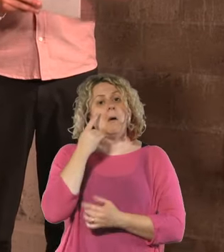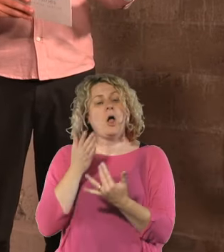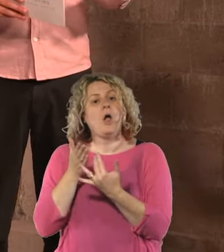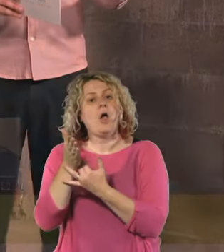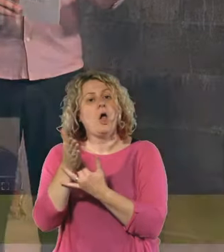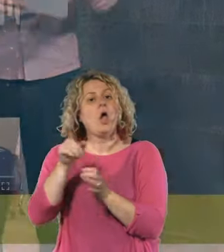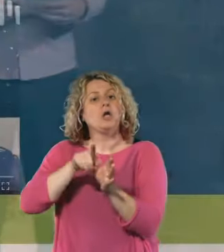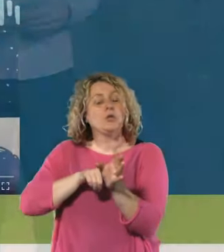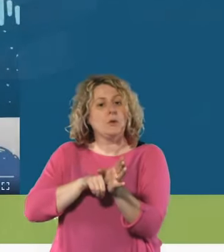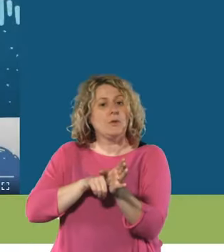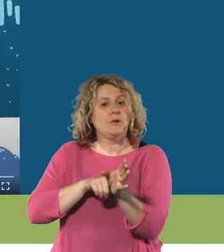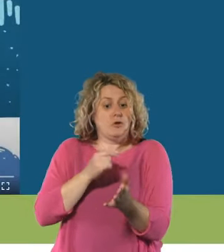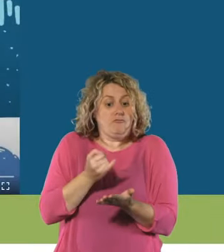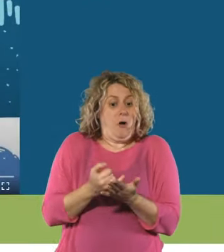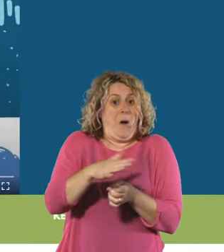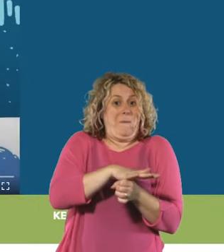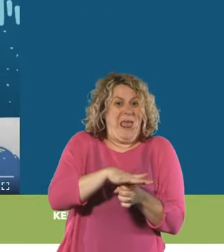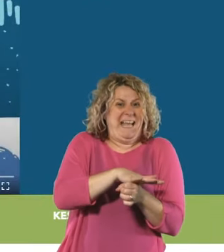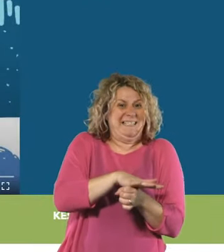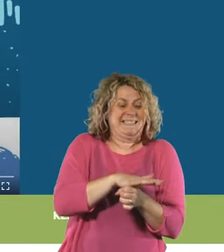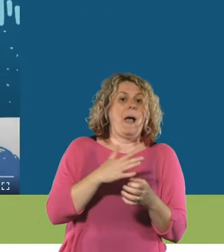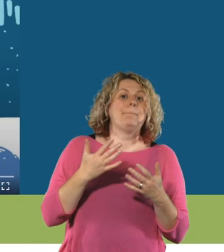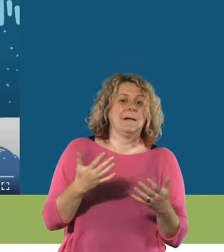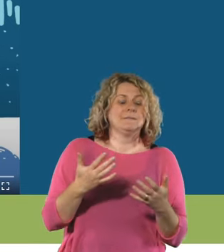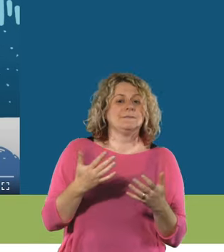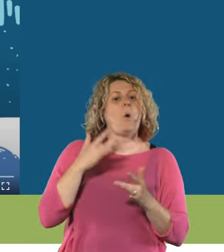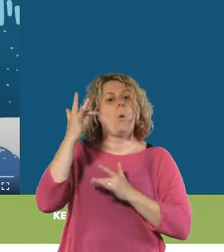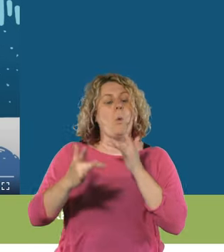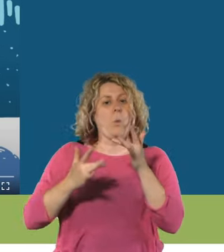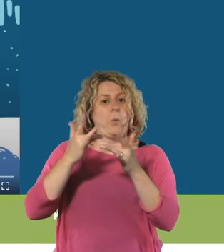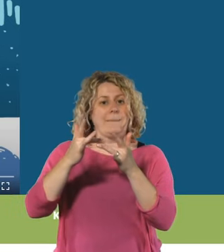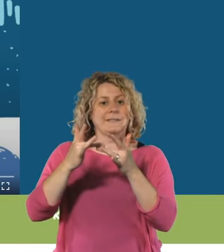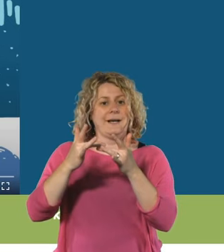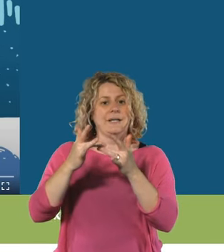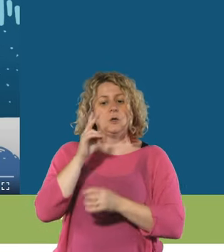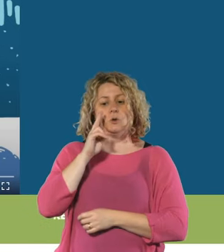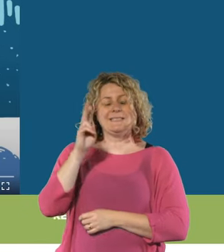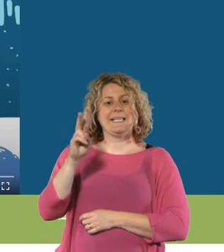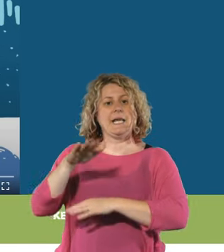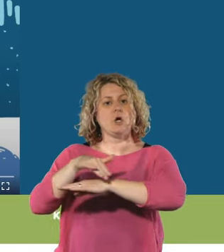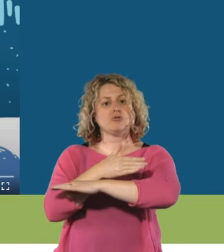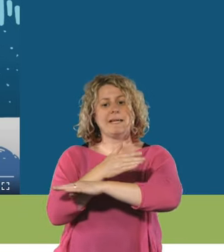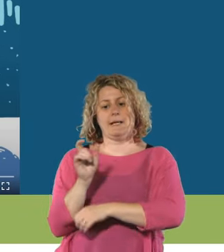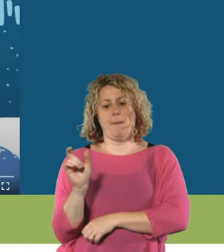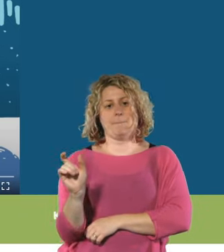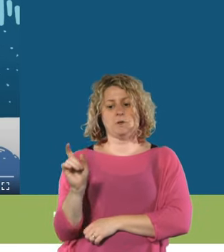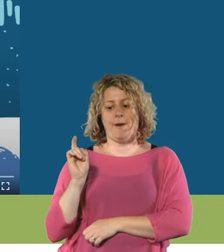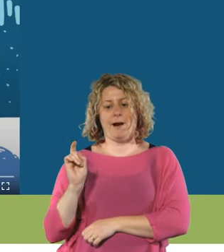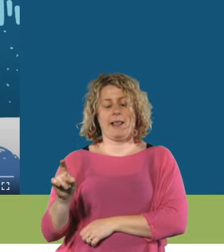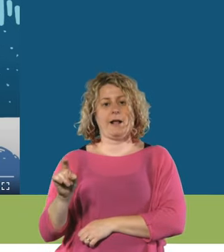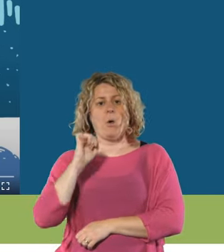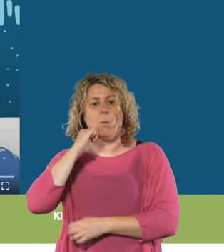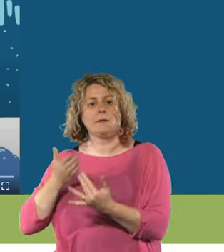Convention website, and if you click on the little green button there on the bottom, you'll find your way to the